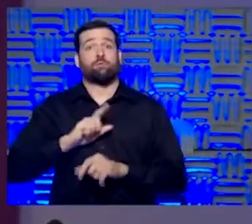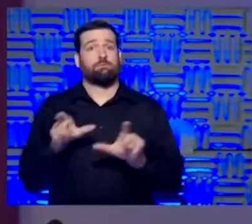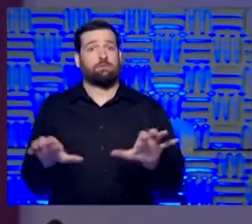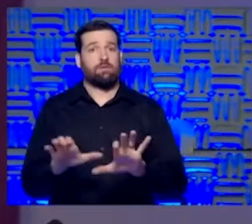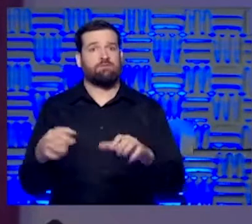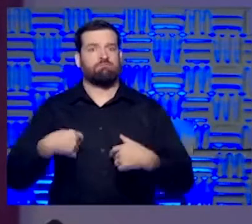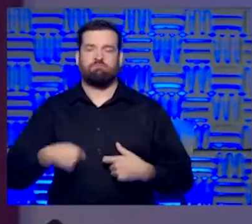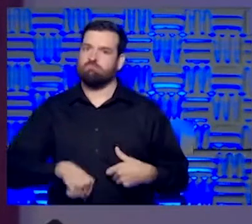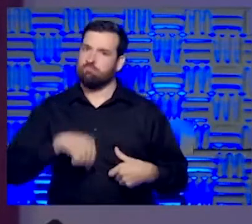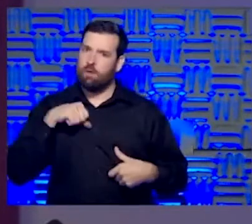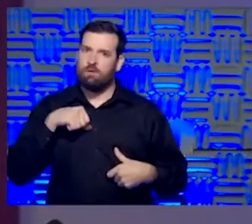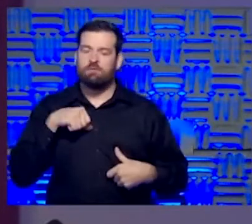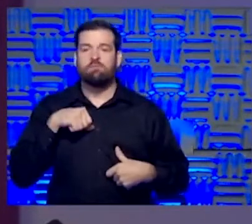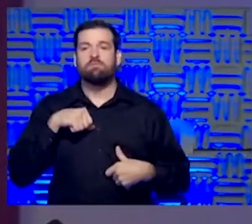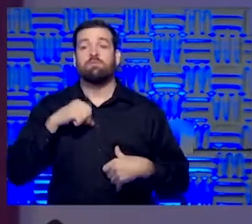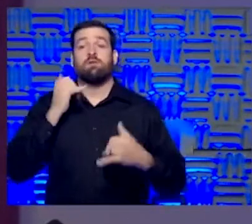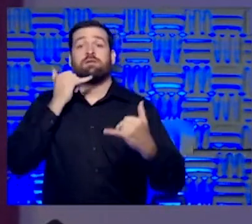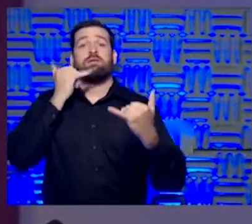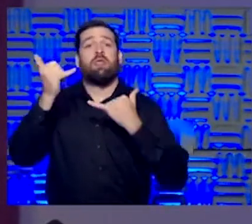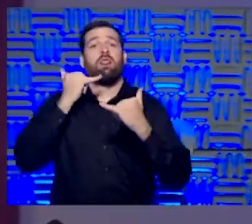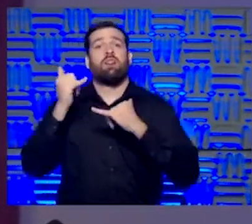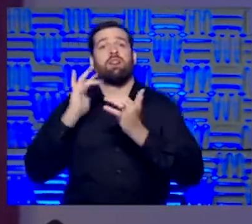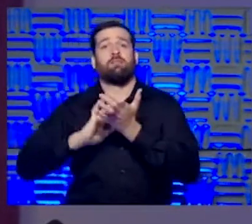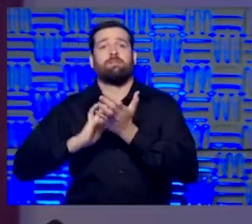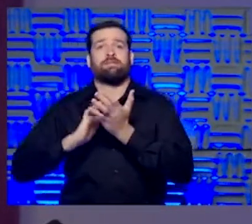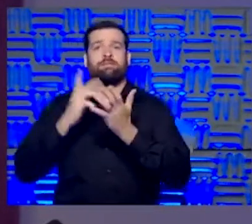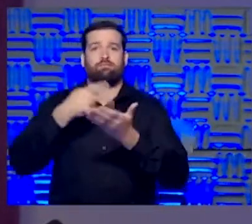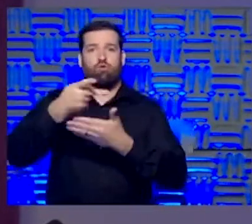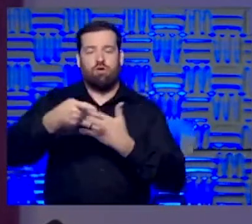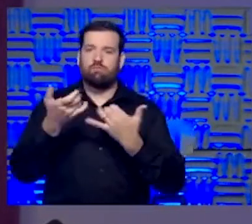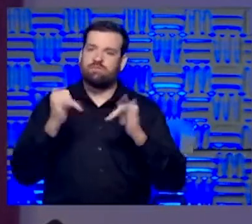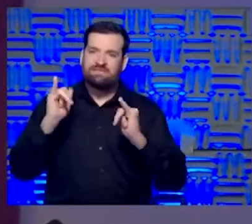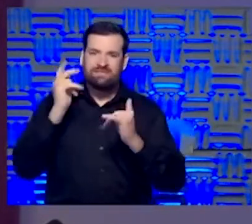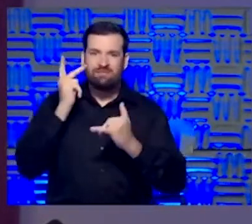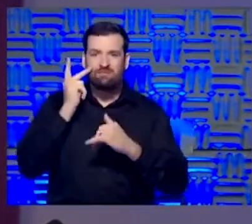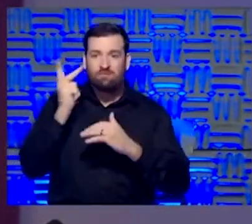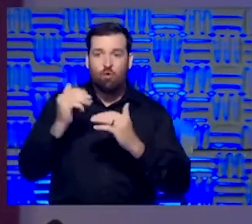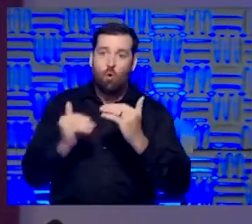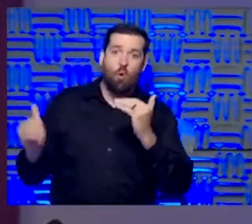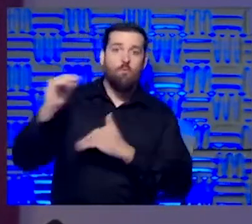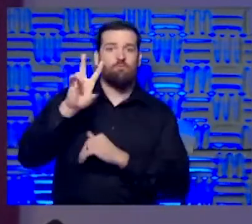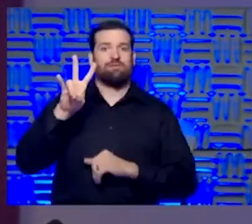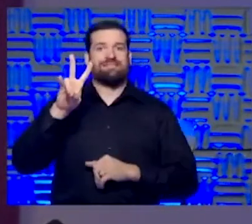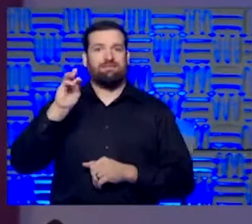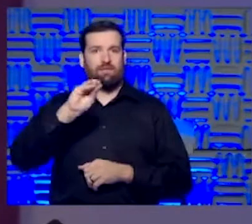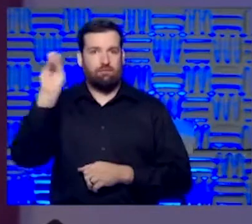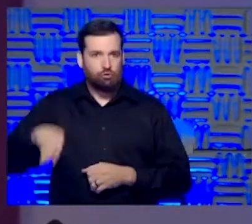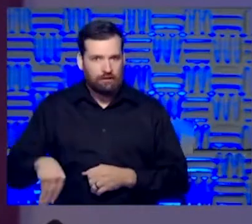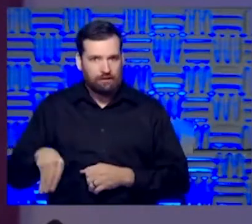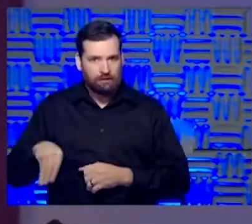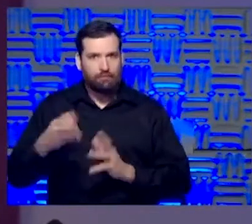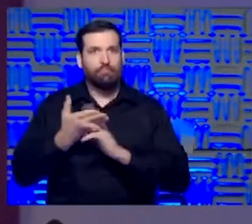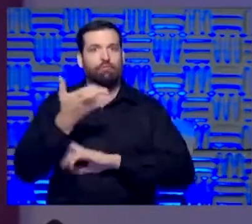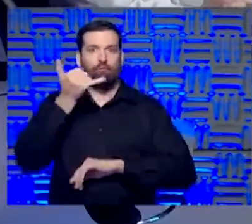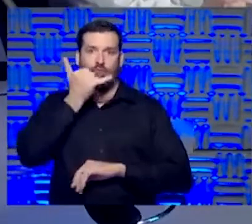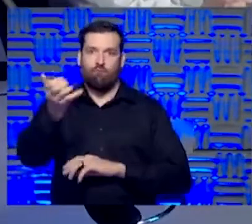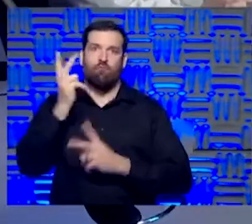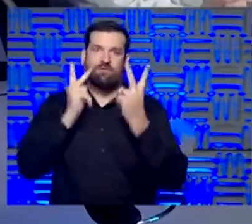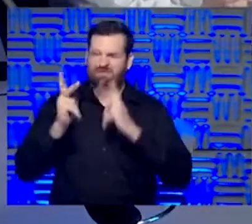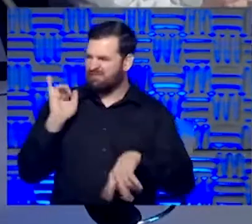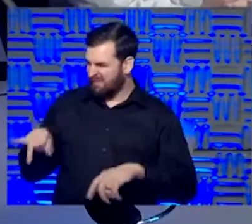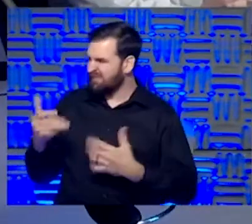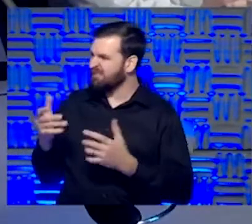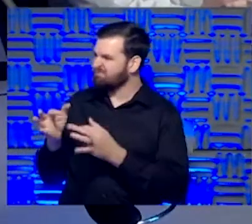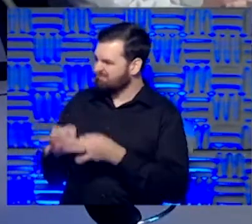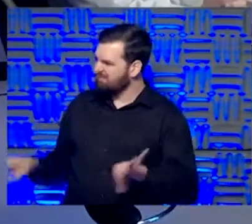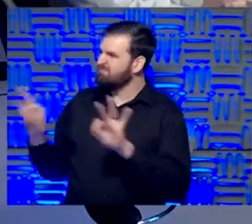we've really ramped up our telemedicine program, and we're still seeing over 70% of our ambulatory visits via telemedicine. Yeah, that's a big deal, and I